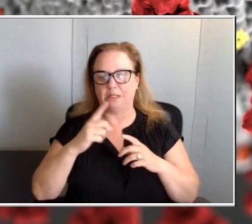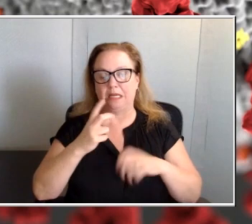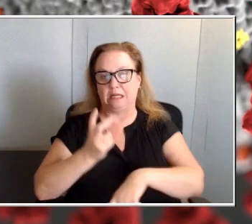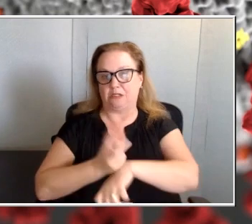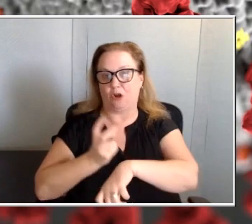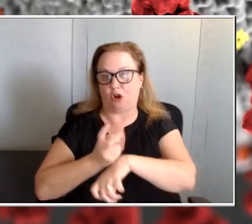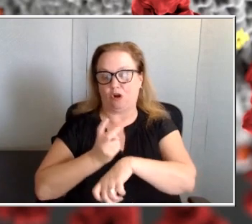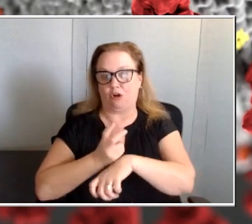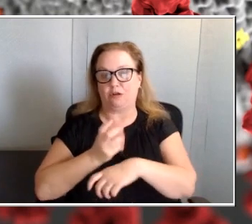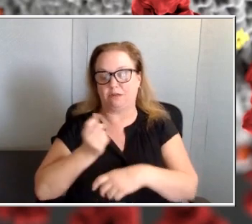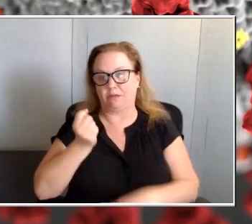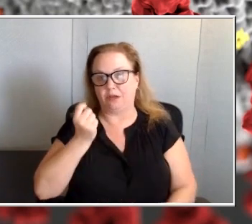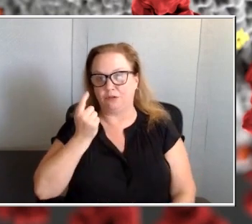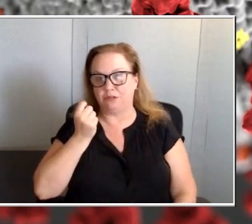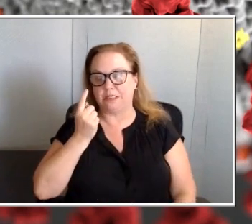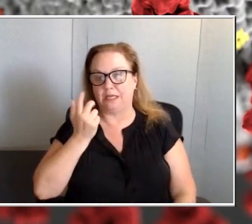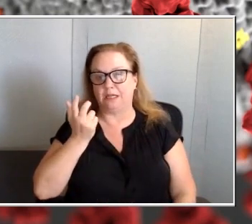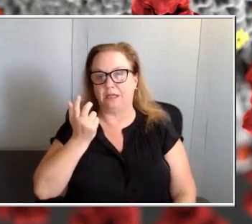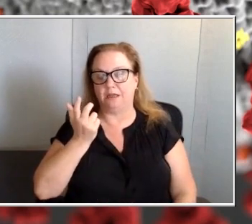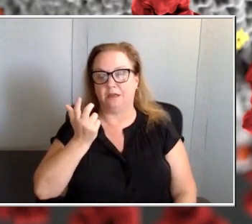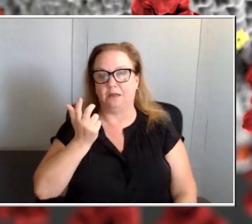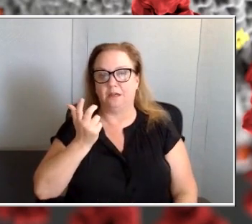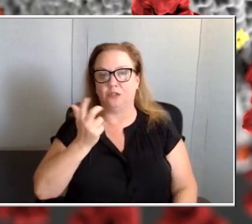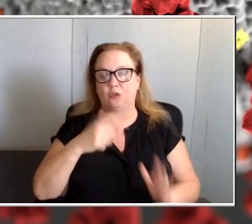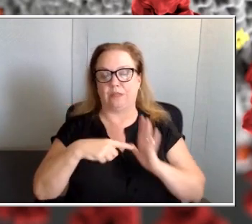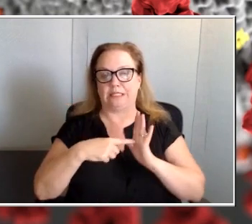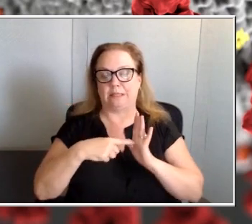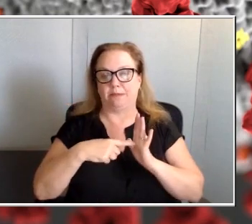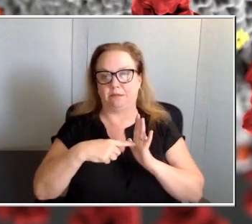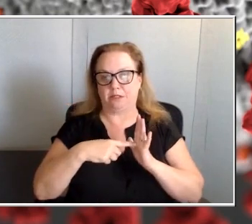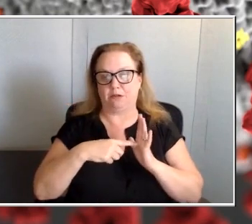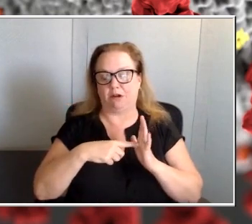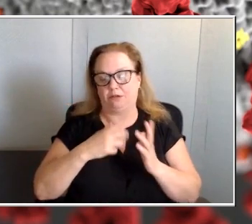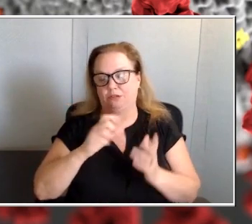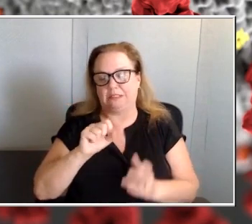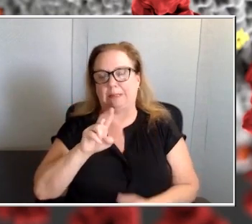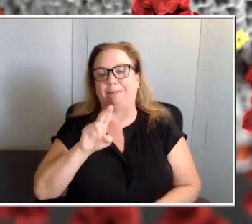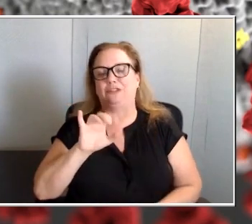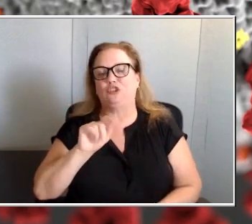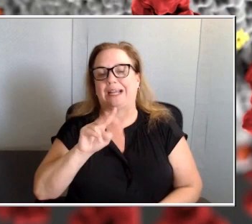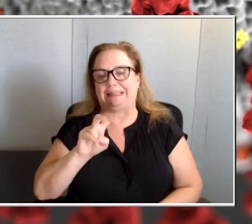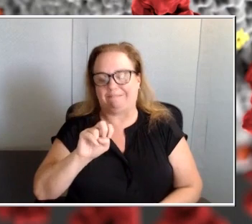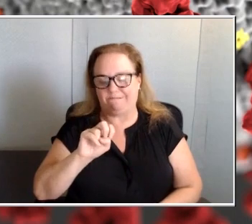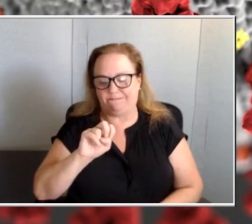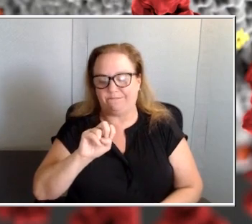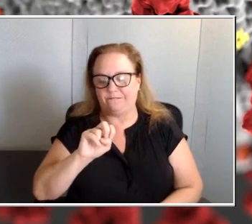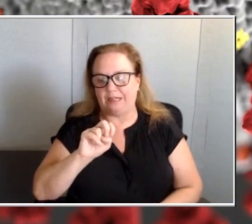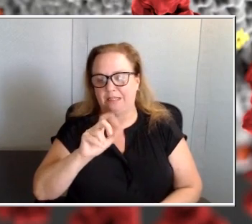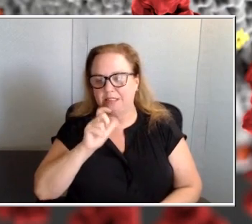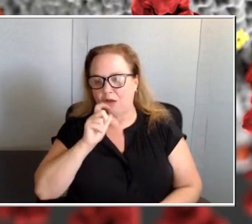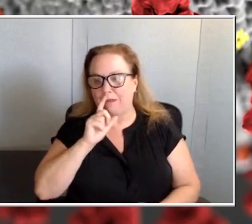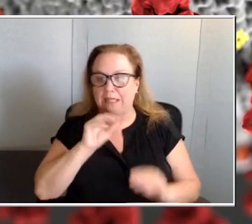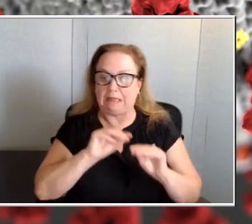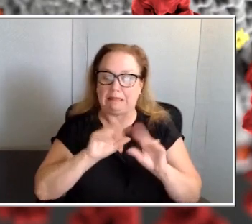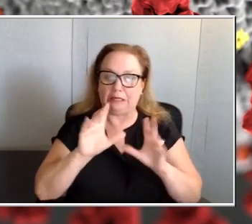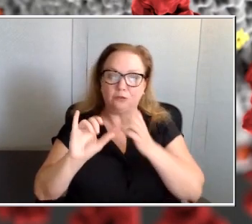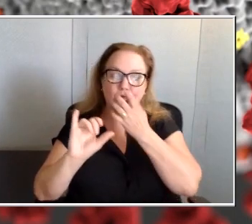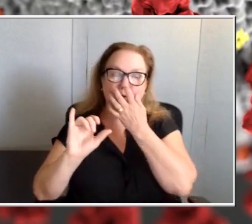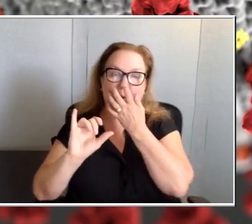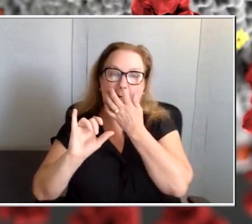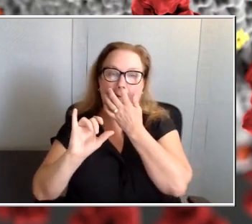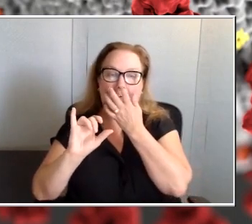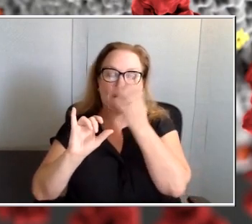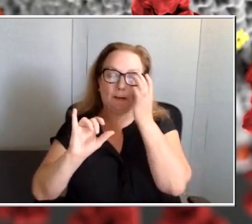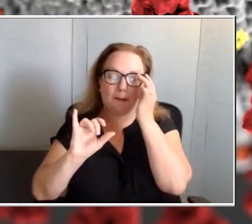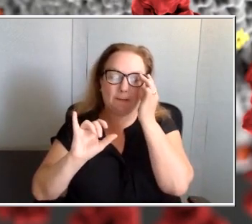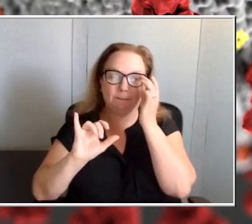and understand those. So a lot of these symptoms are subjective, and then it's also unclear exactly as to what is